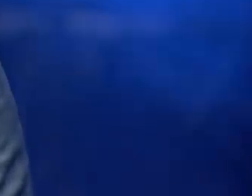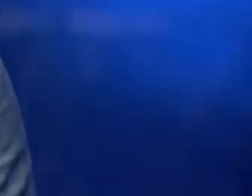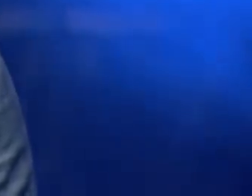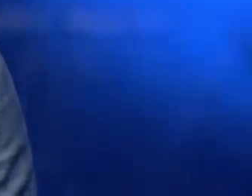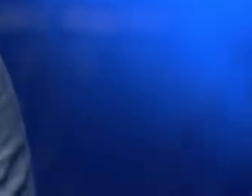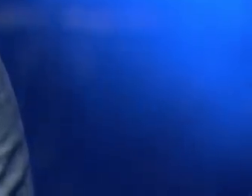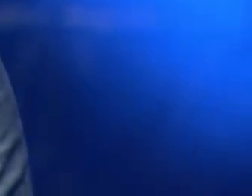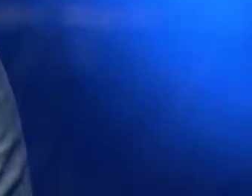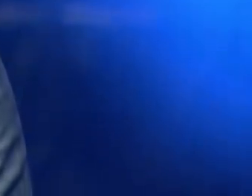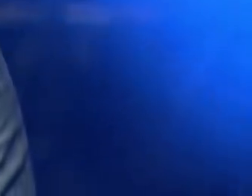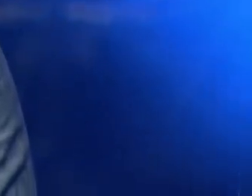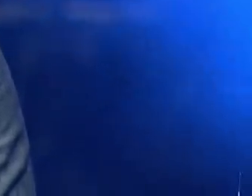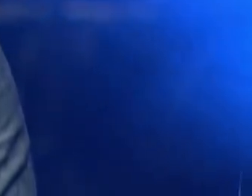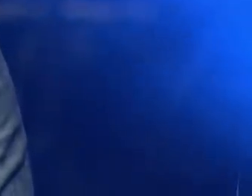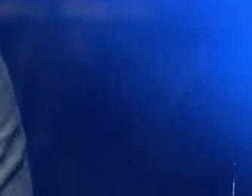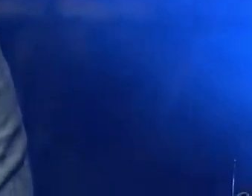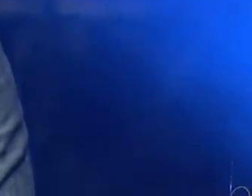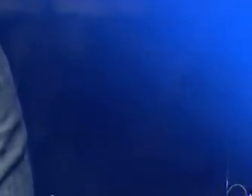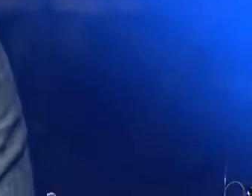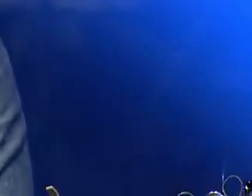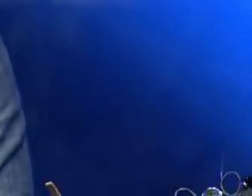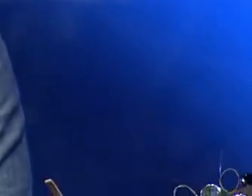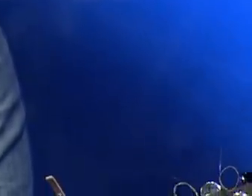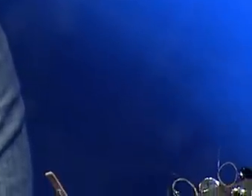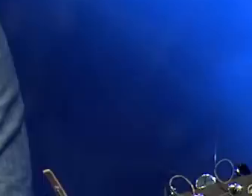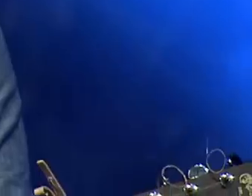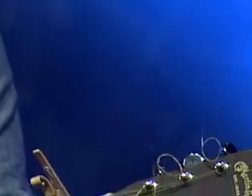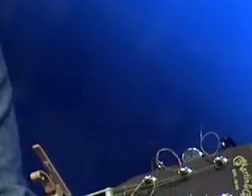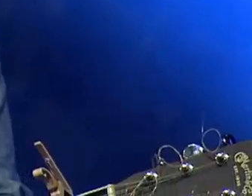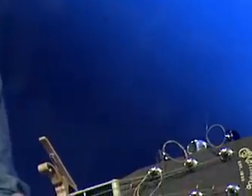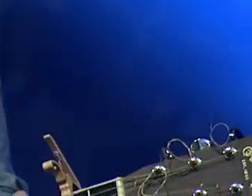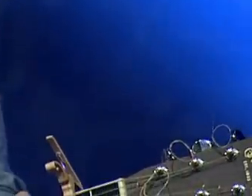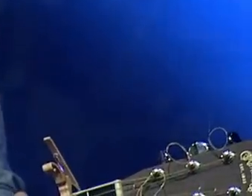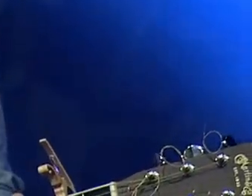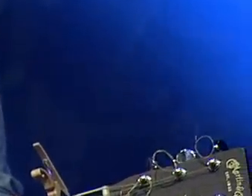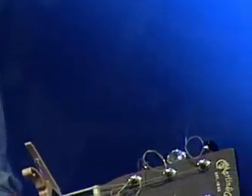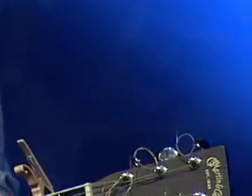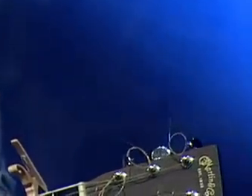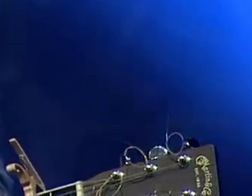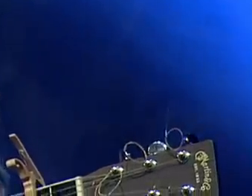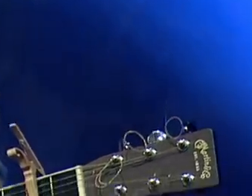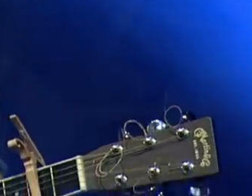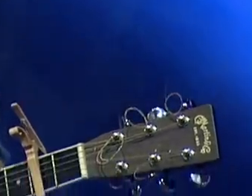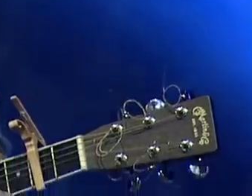the hour I first believe.